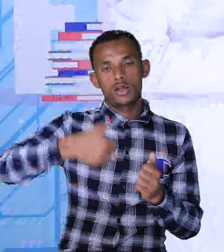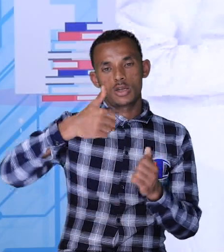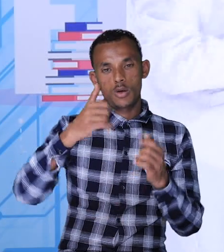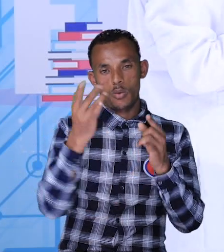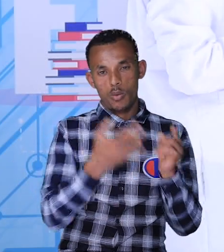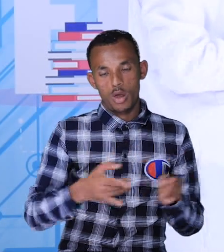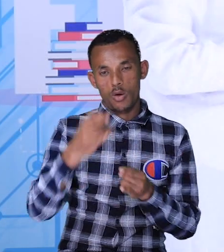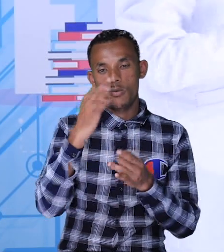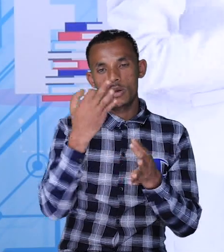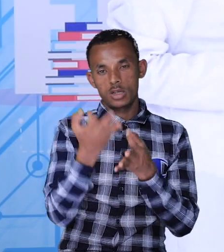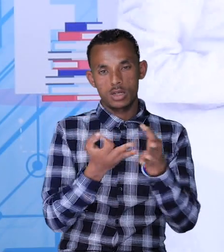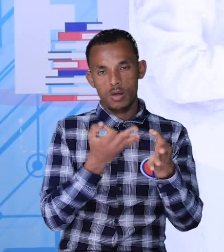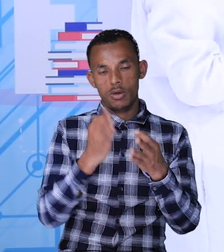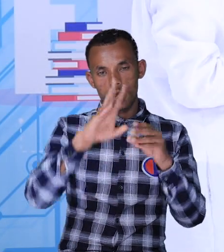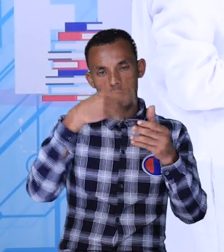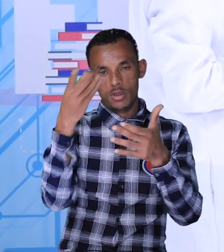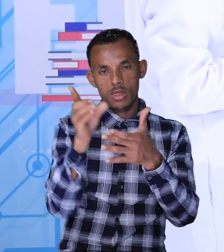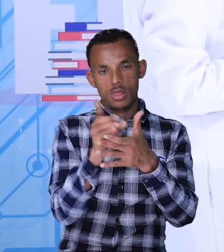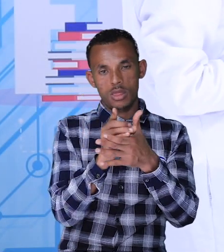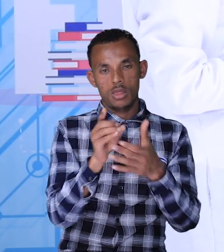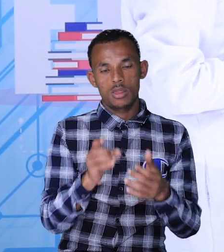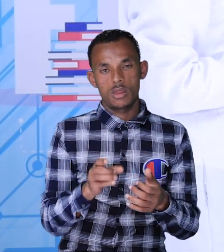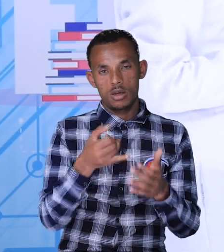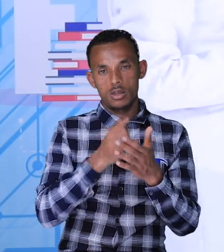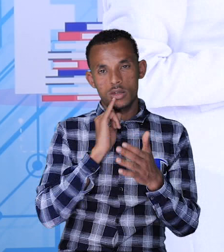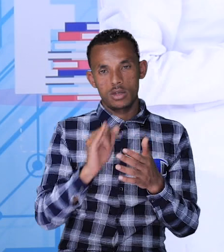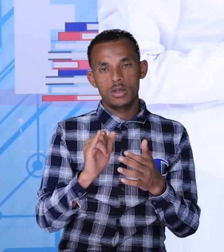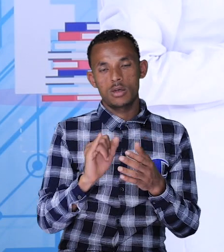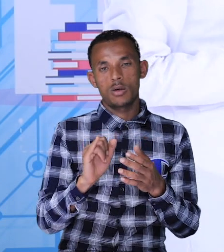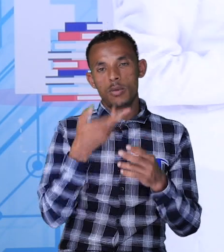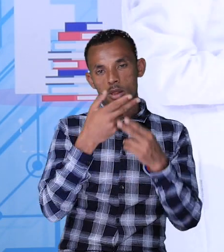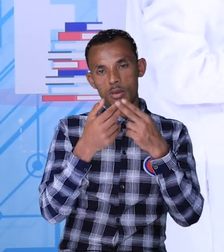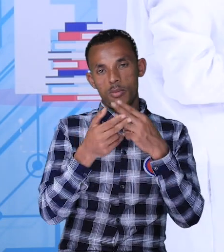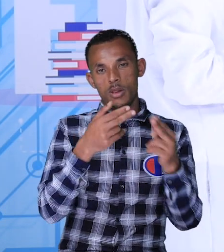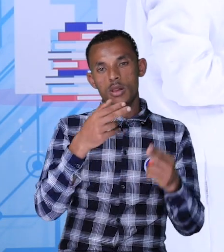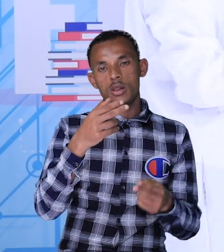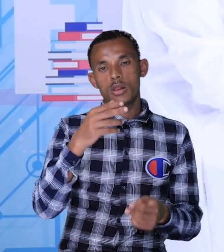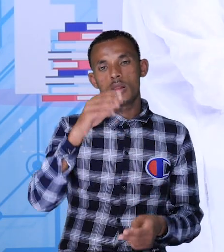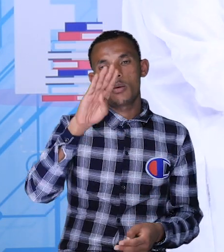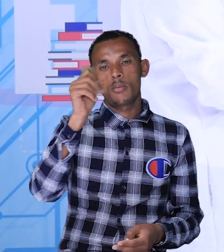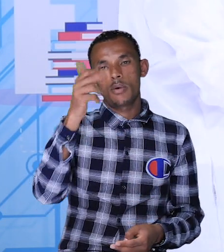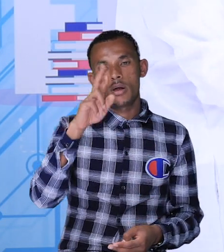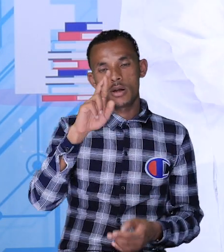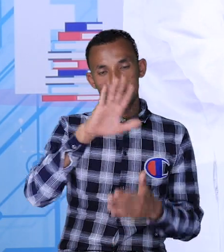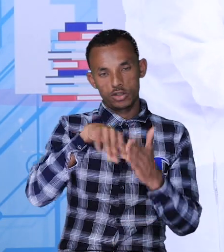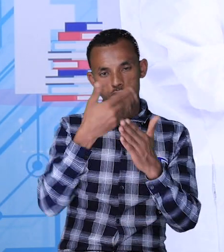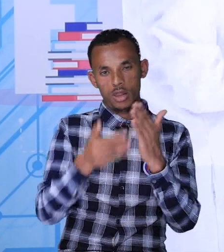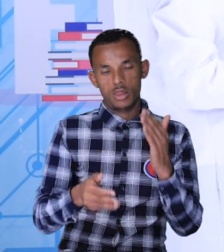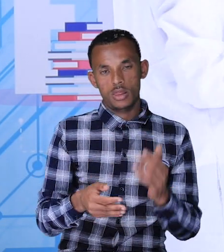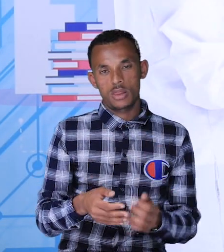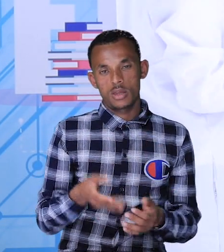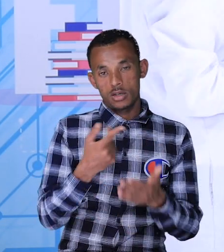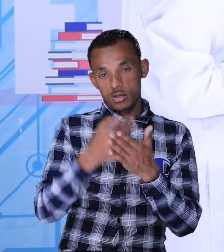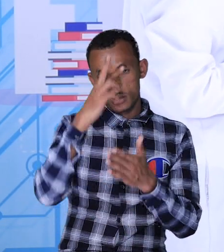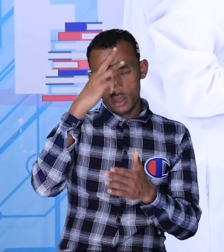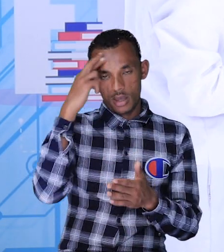of describing a given data. The other way is it is multiple bar chart. Multiple bar chart. In